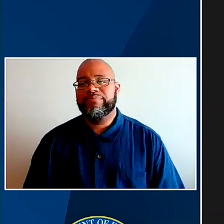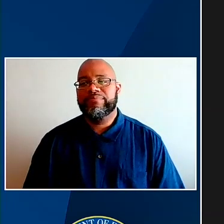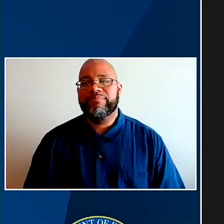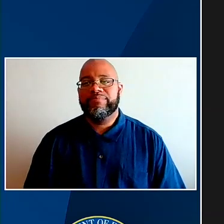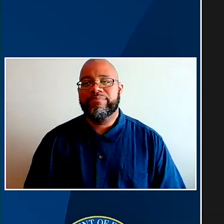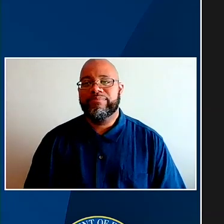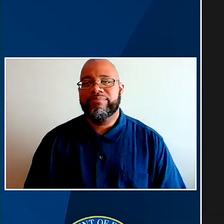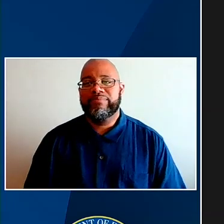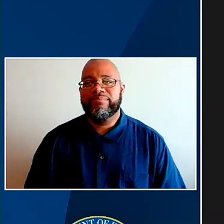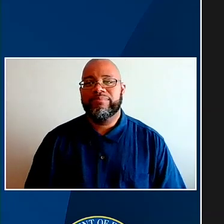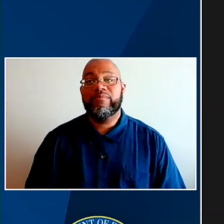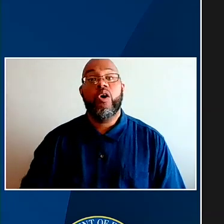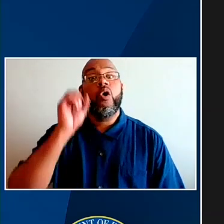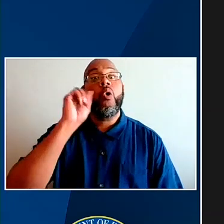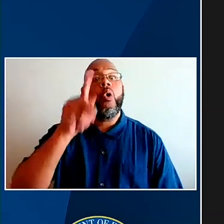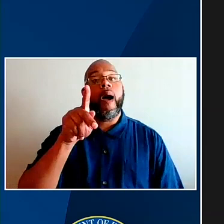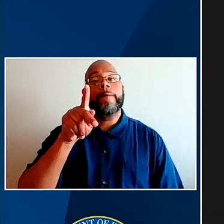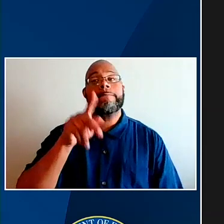Okay.